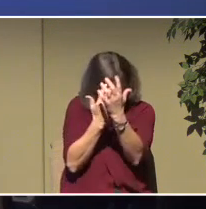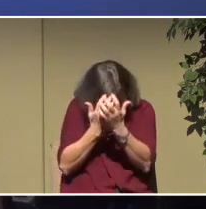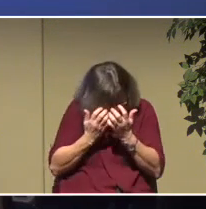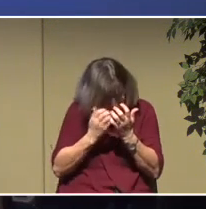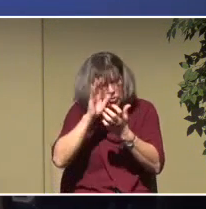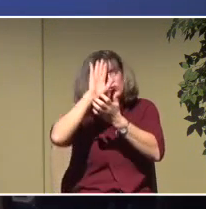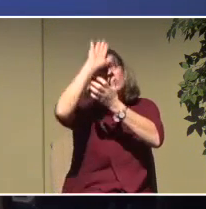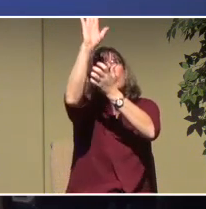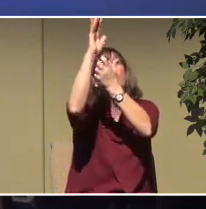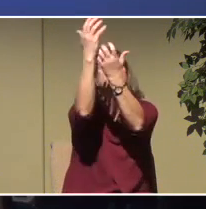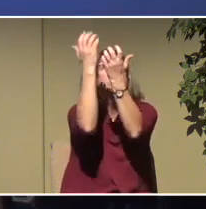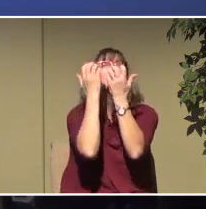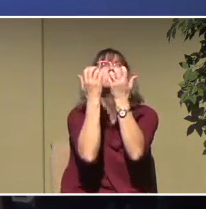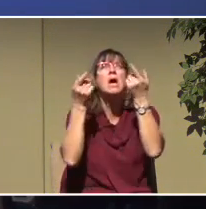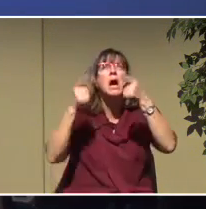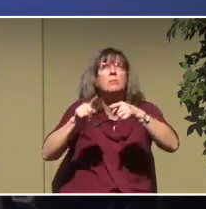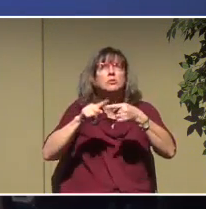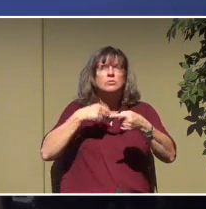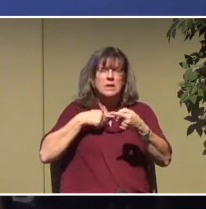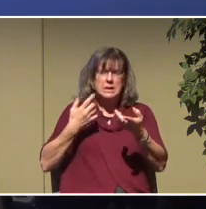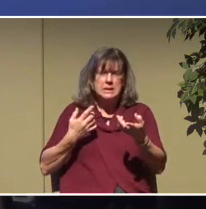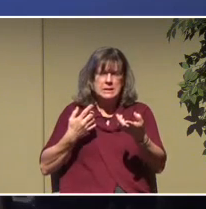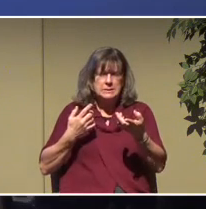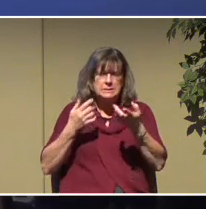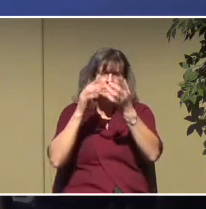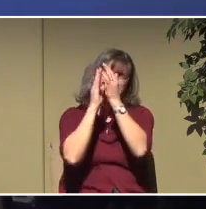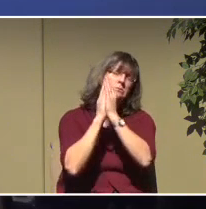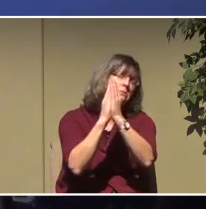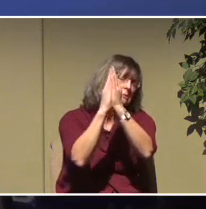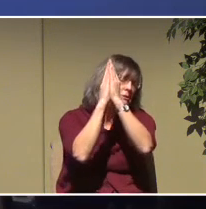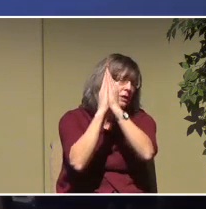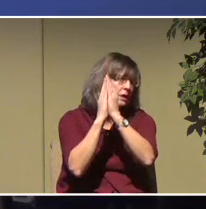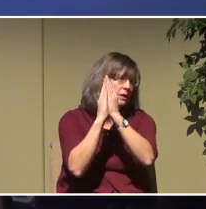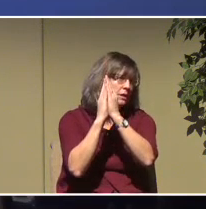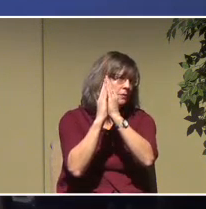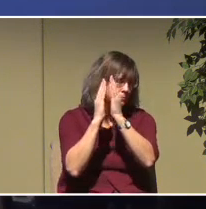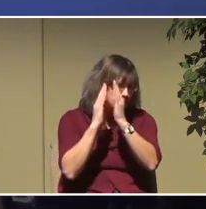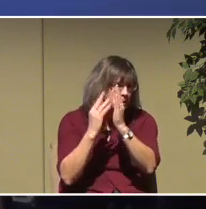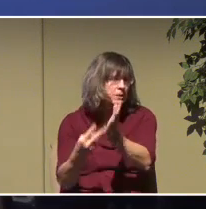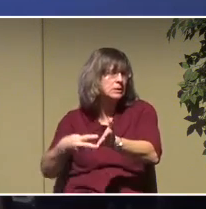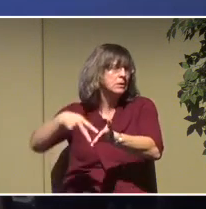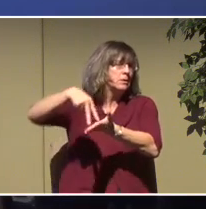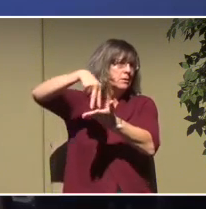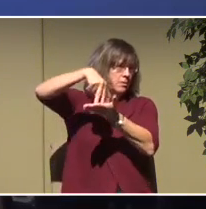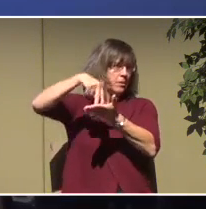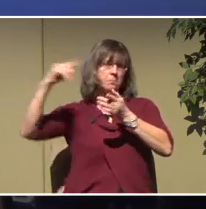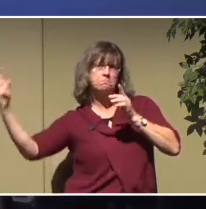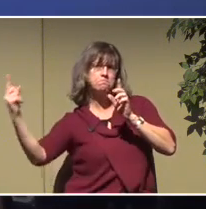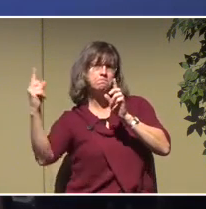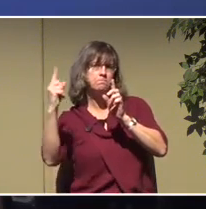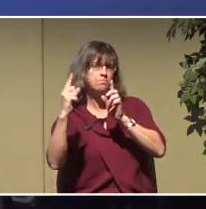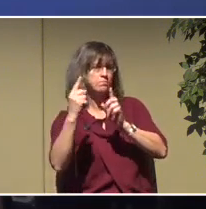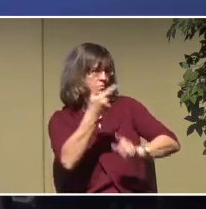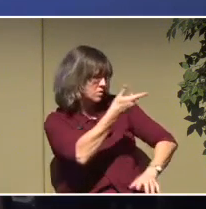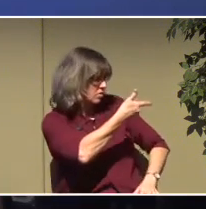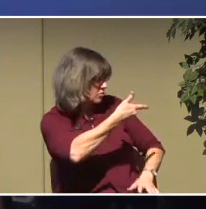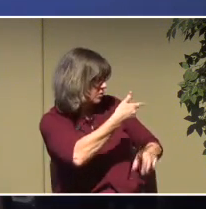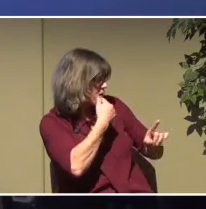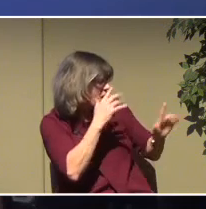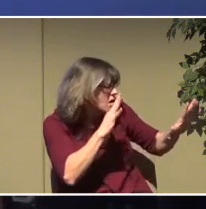Then he returned to his disciples and he found them sleeping. "Simon," he said to Peter, "are you